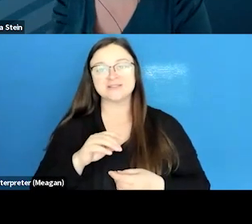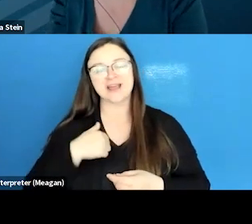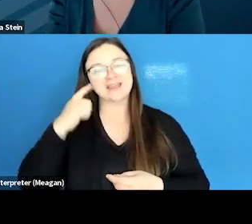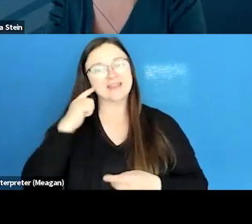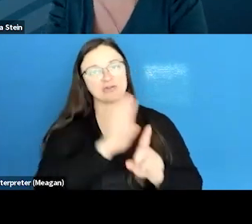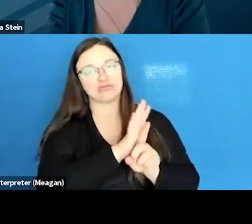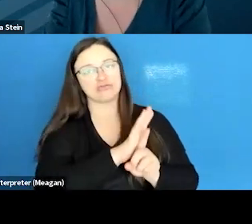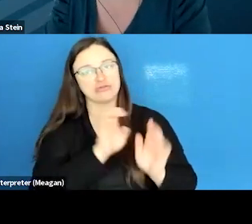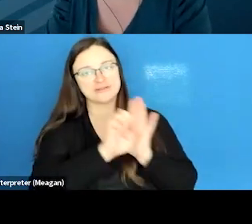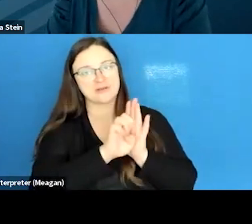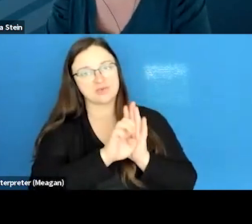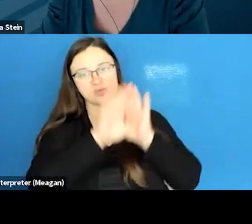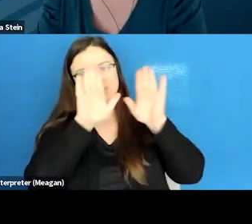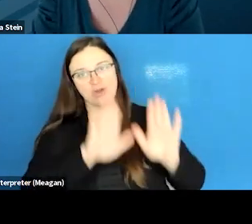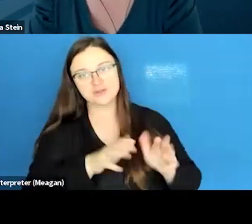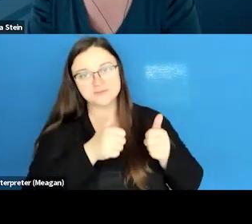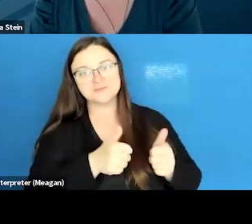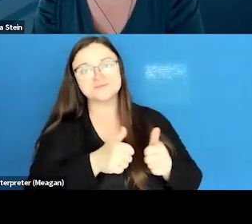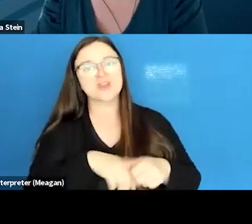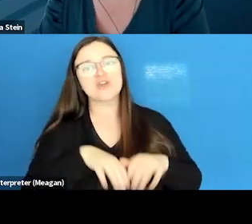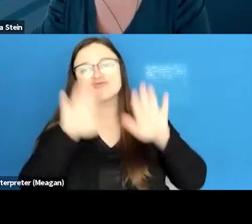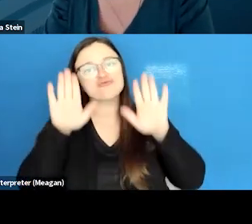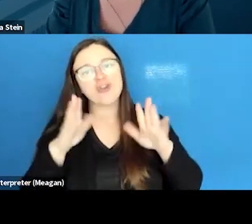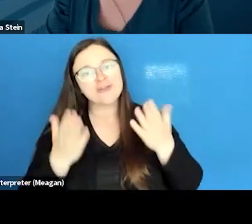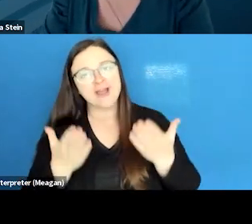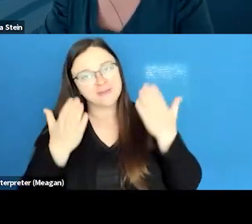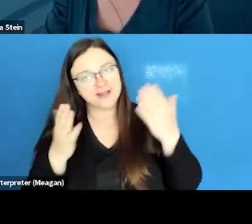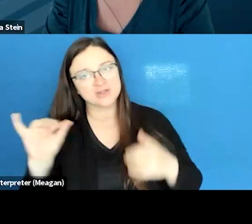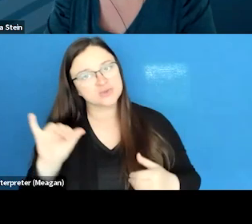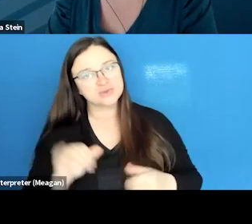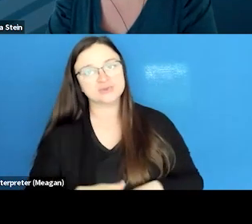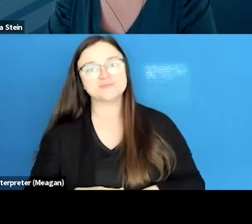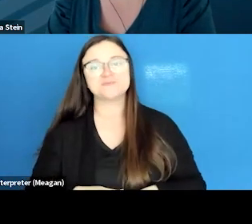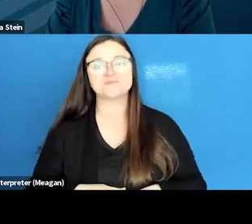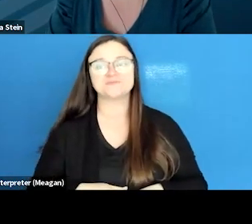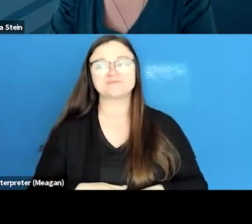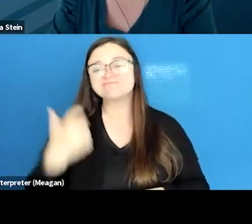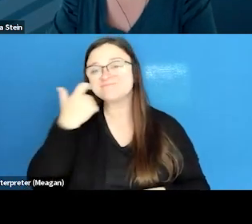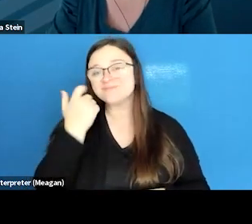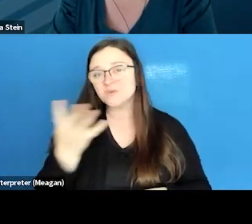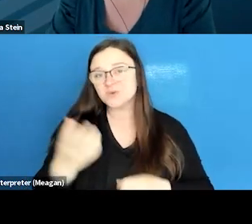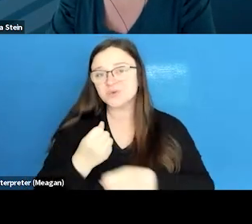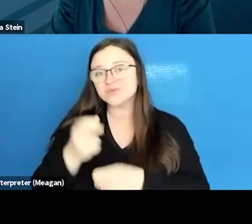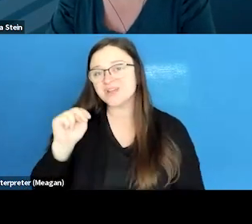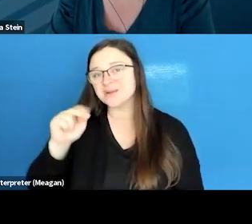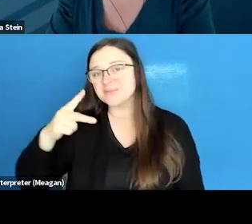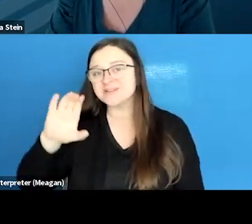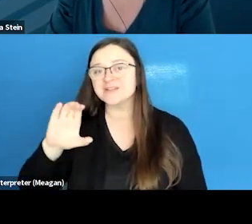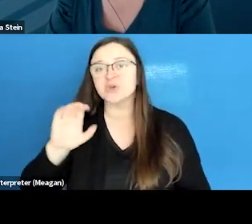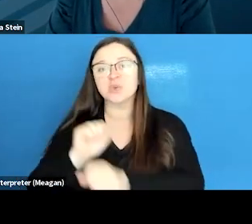was awesome, and great recommendations. I'll say that in the past few years, NPC did work on